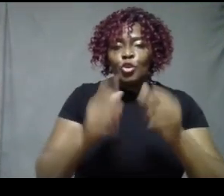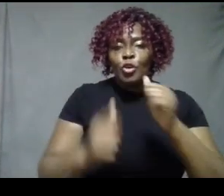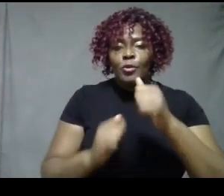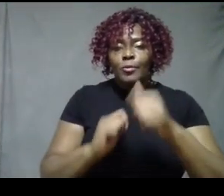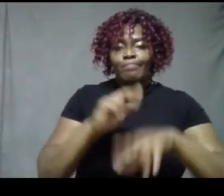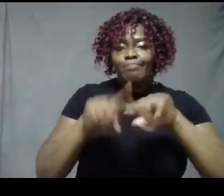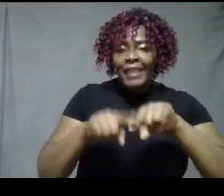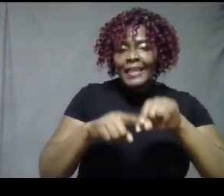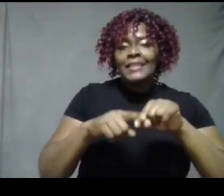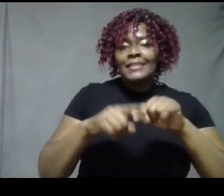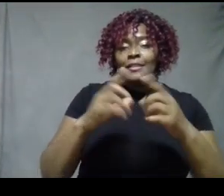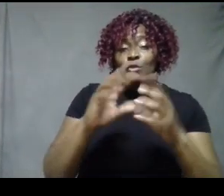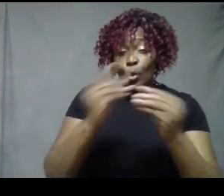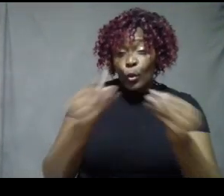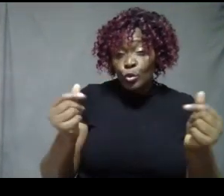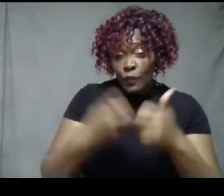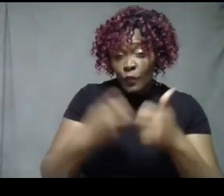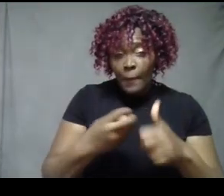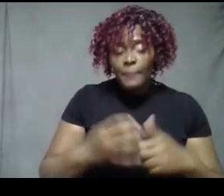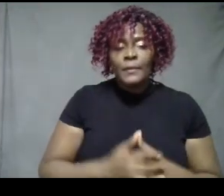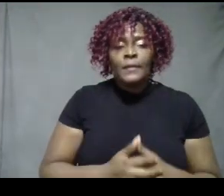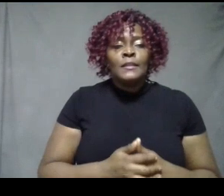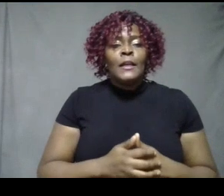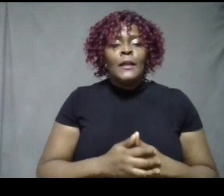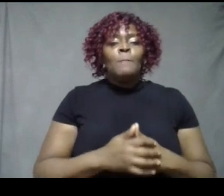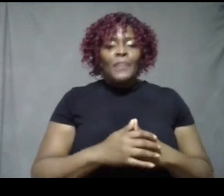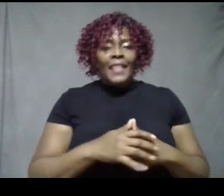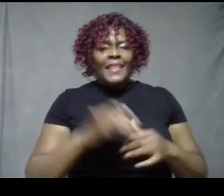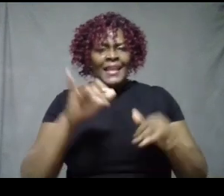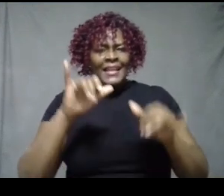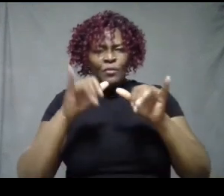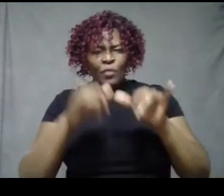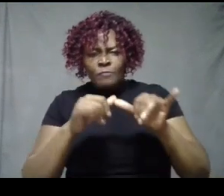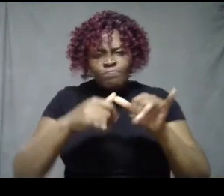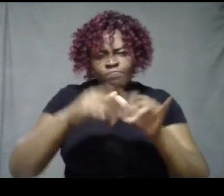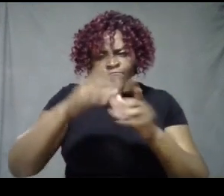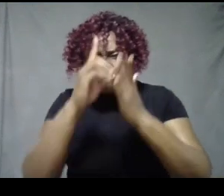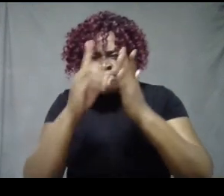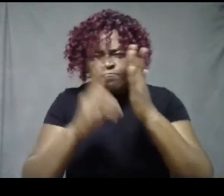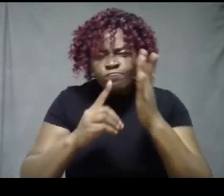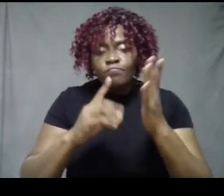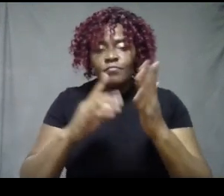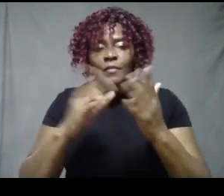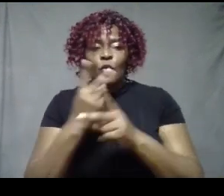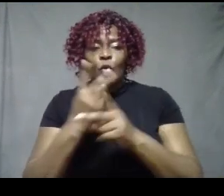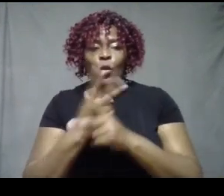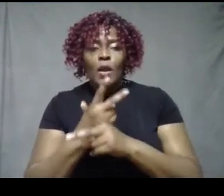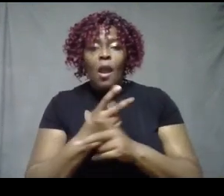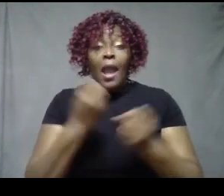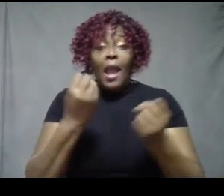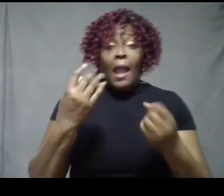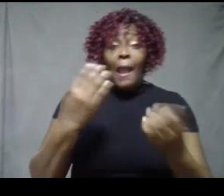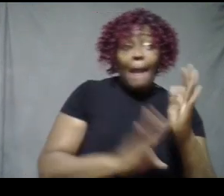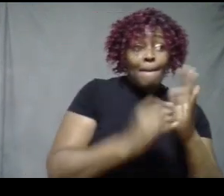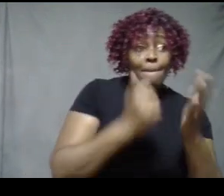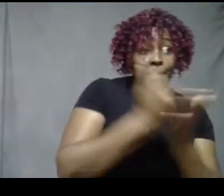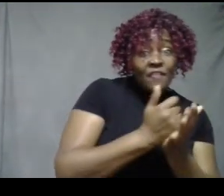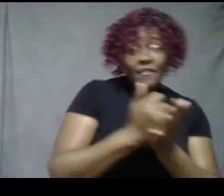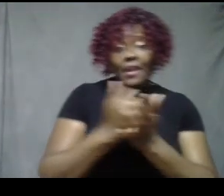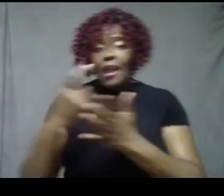then in the engineering design, we were going to be designing, looking at benefit cost analysis. We had to do a benefit